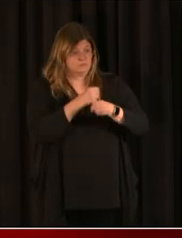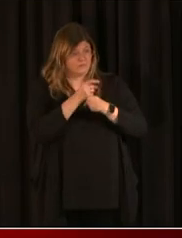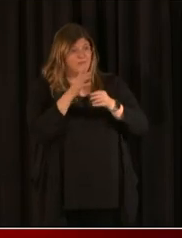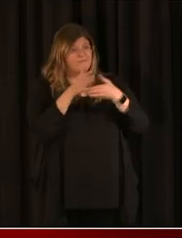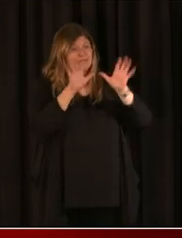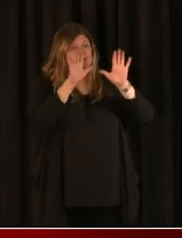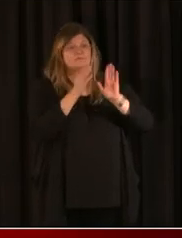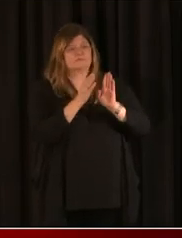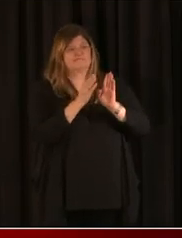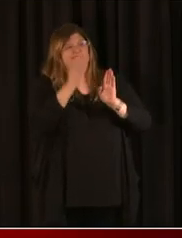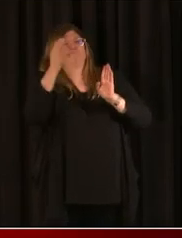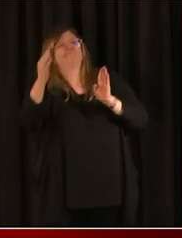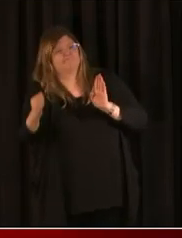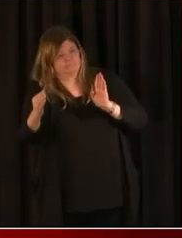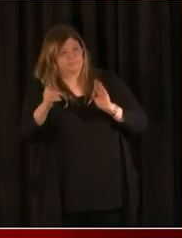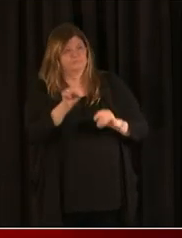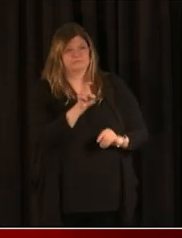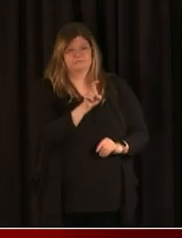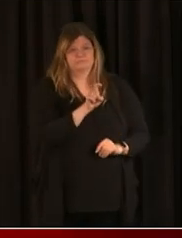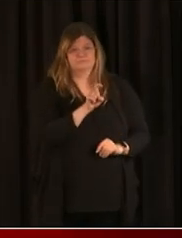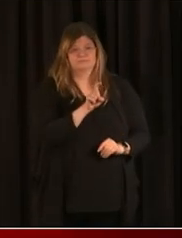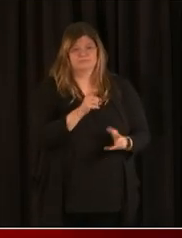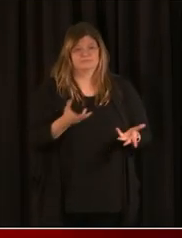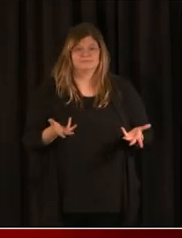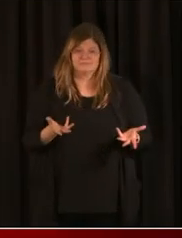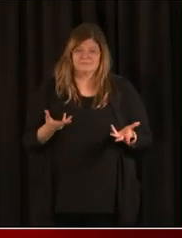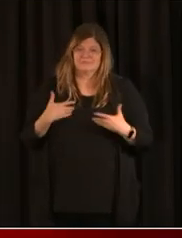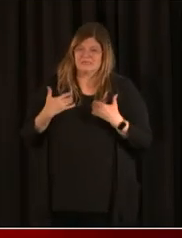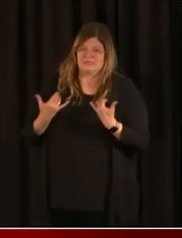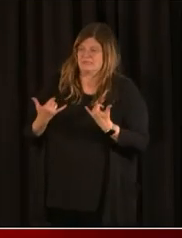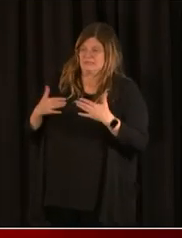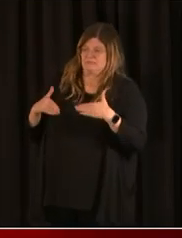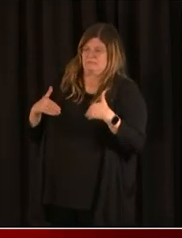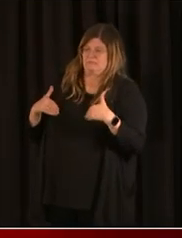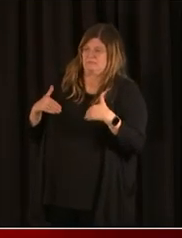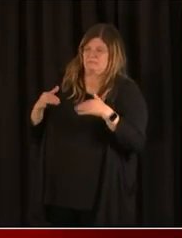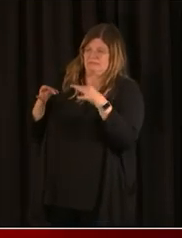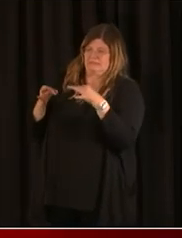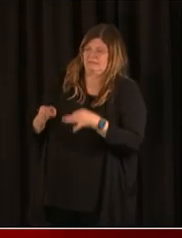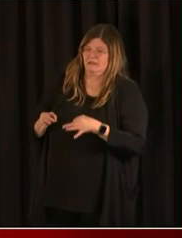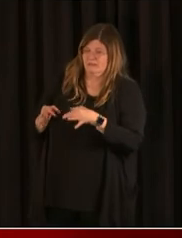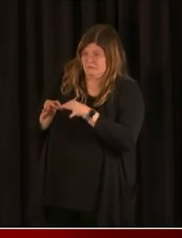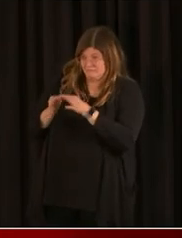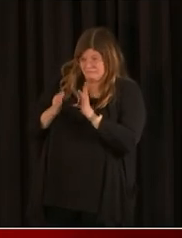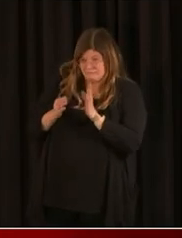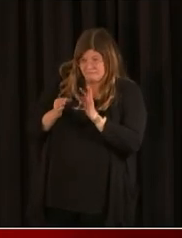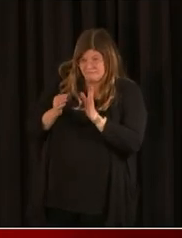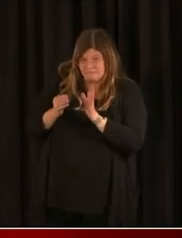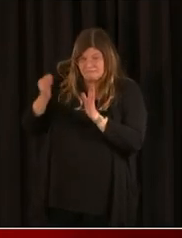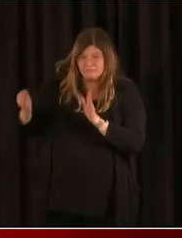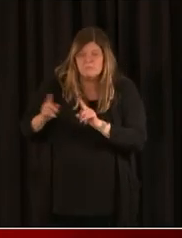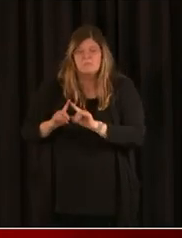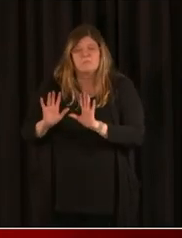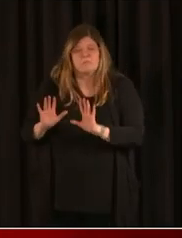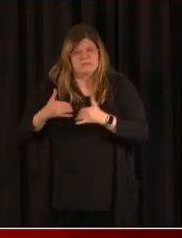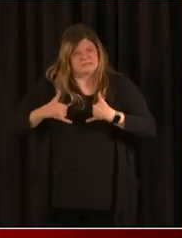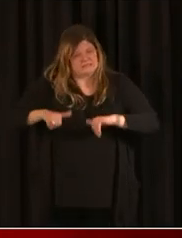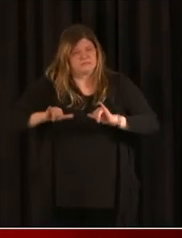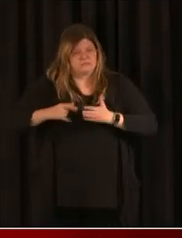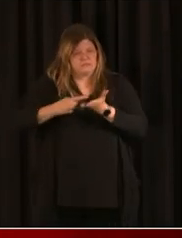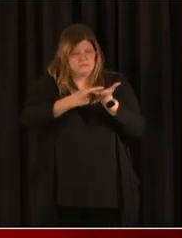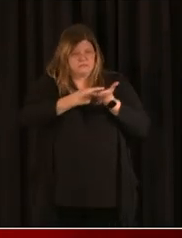evening, Brittany. At this time, we have not discussed extending the school year. However, we have